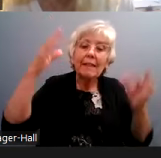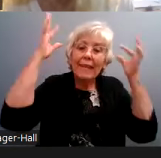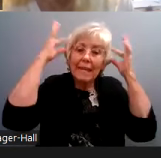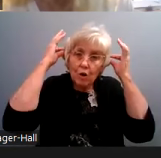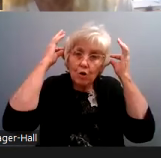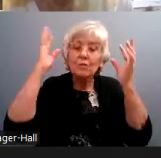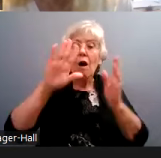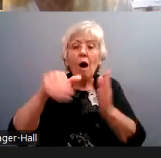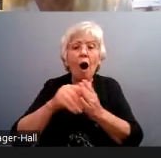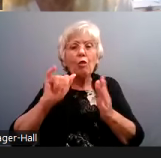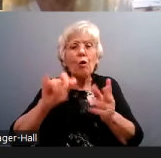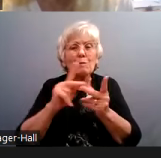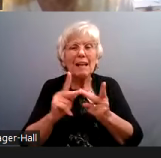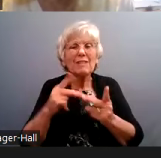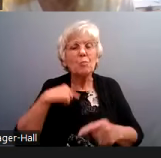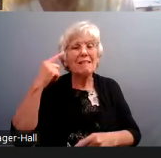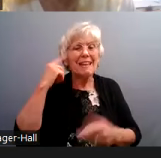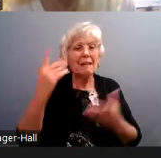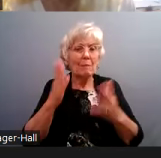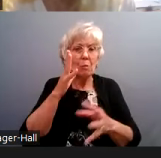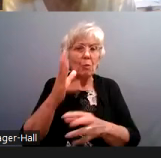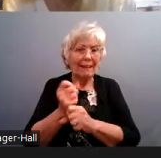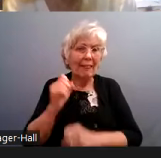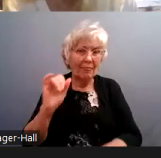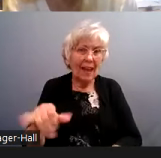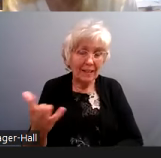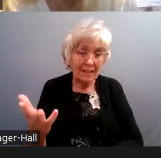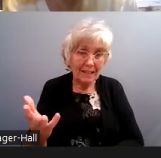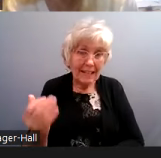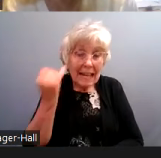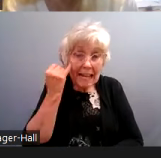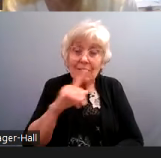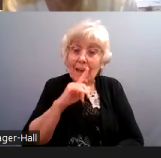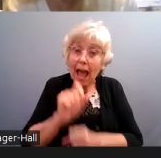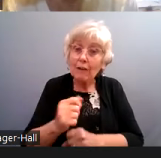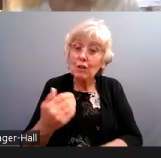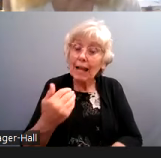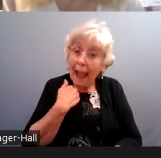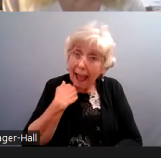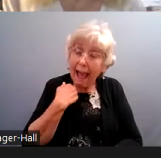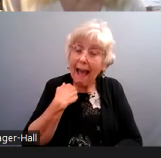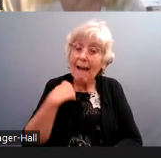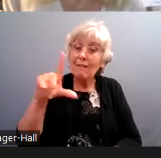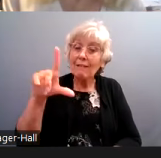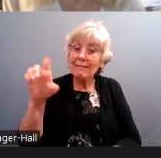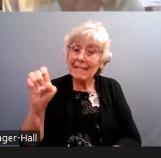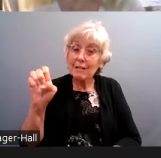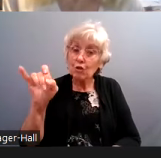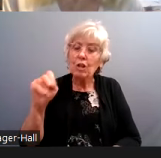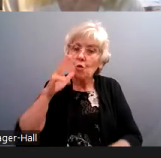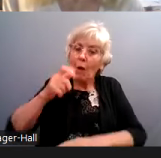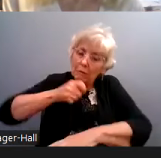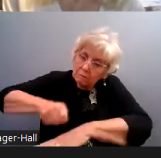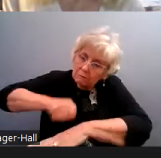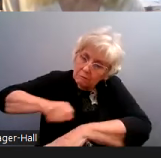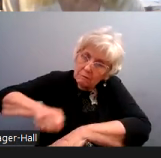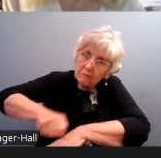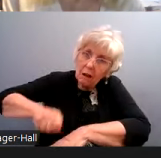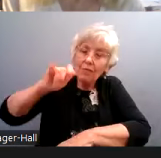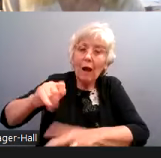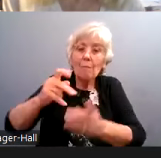suspected areas. And then if they do have lesions, then you're going to want to comb on those lesions, or we can even pluck